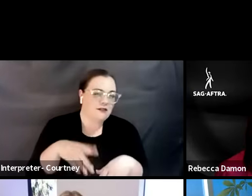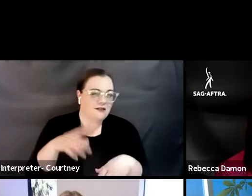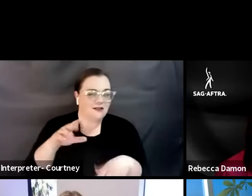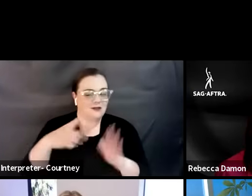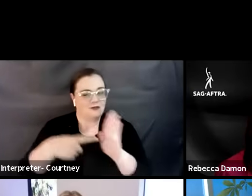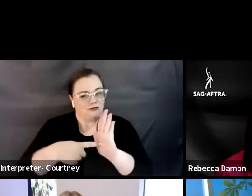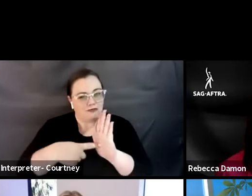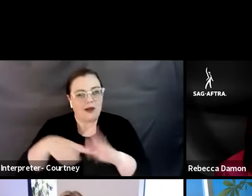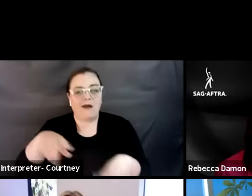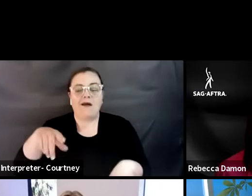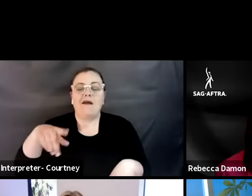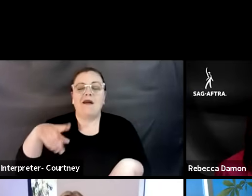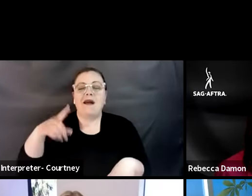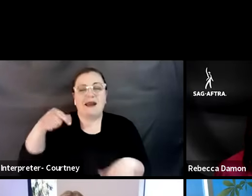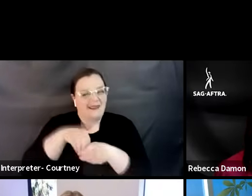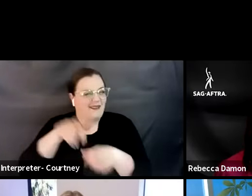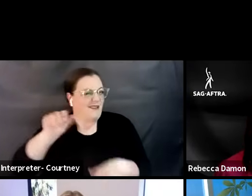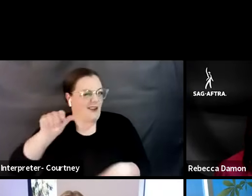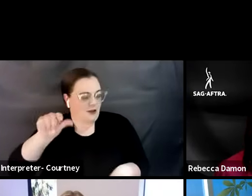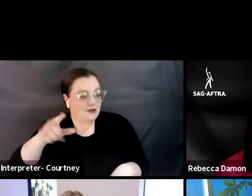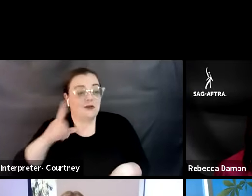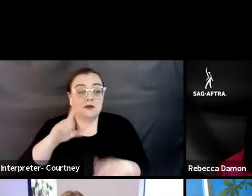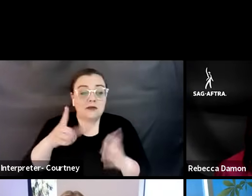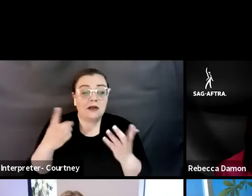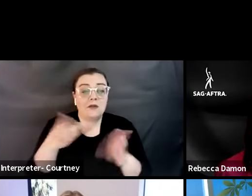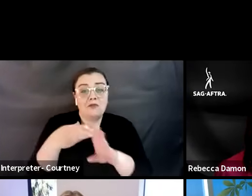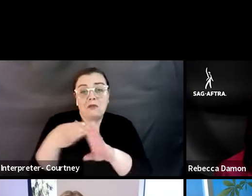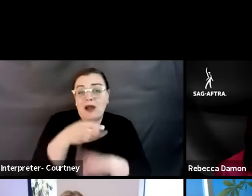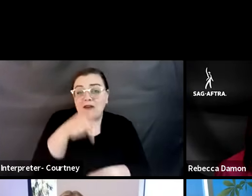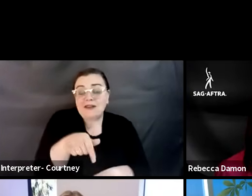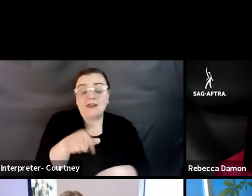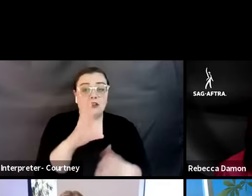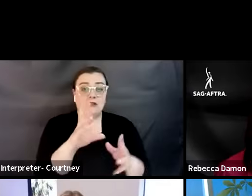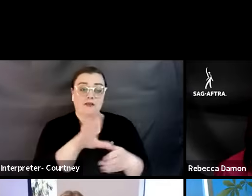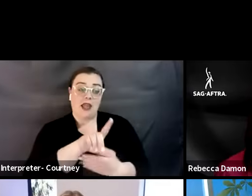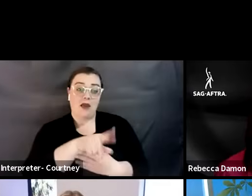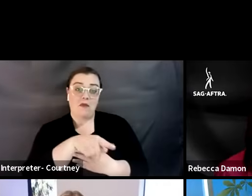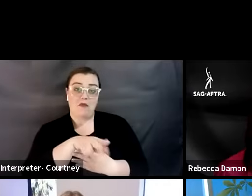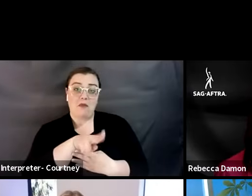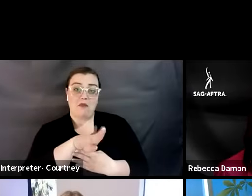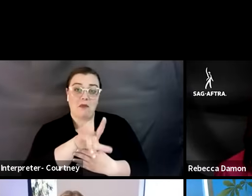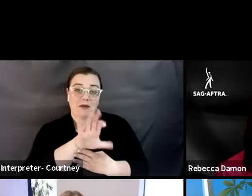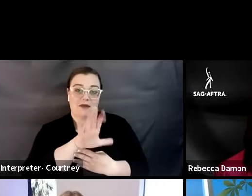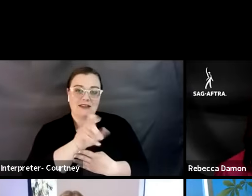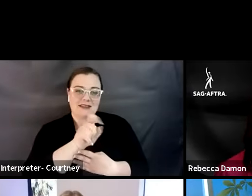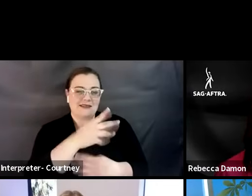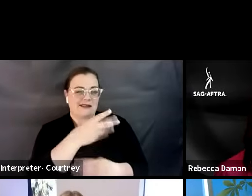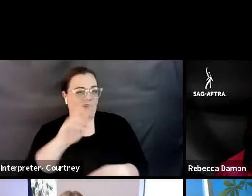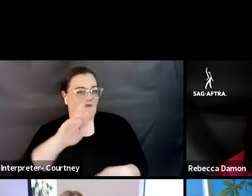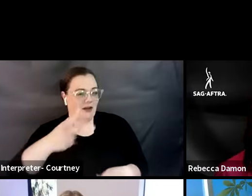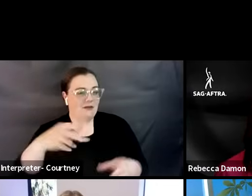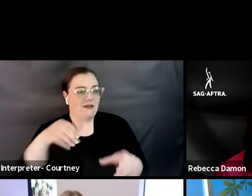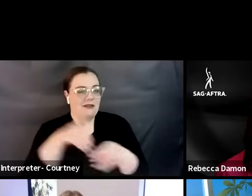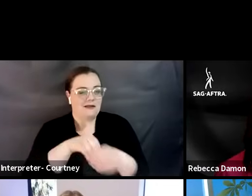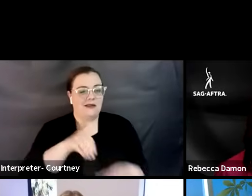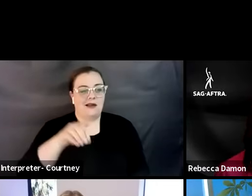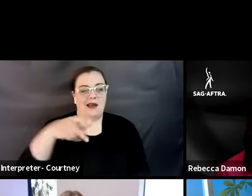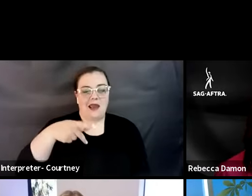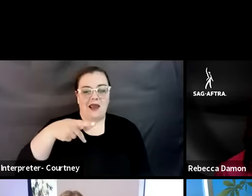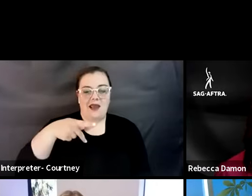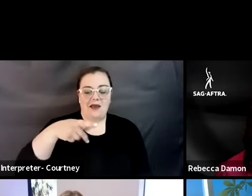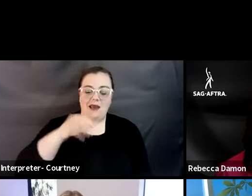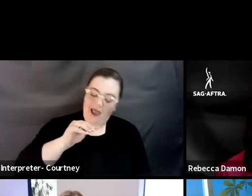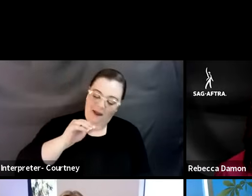and consumer brands. Prior to this, she served as a publicist and vice president at public relations firm PMK BNC in LA for more